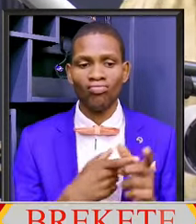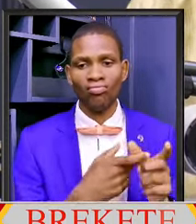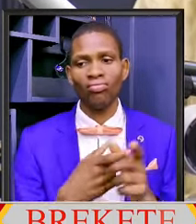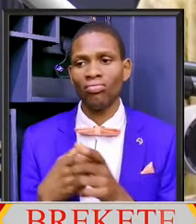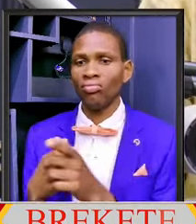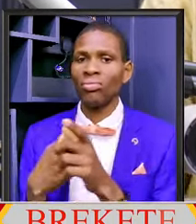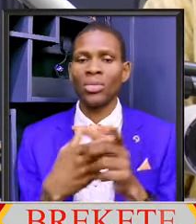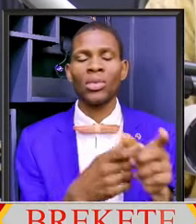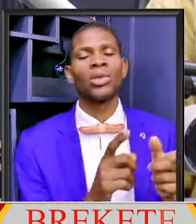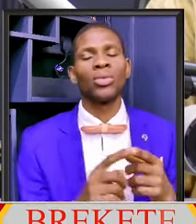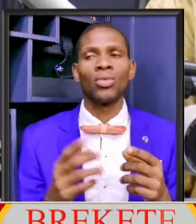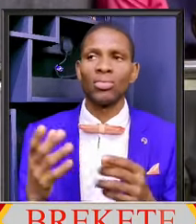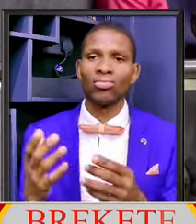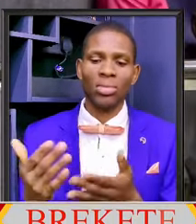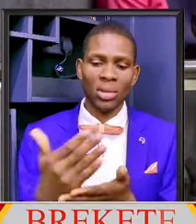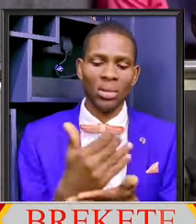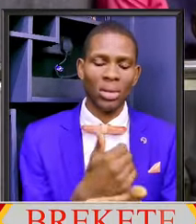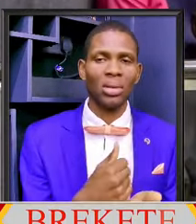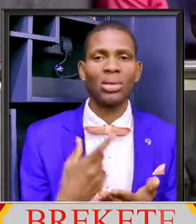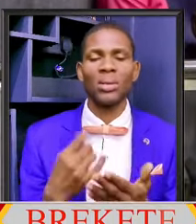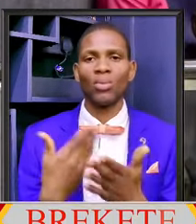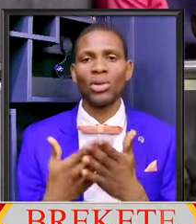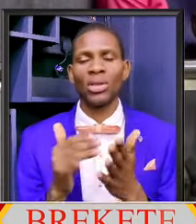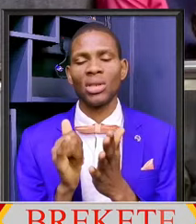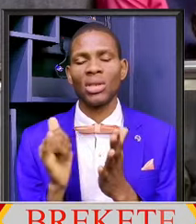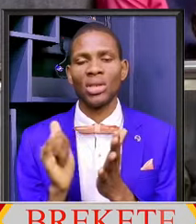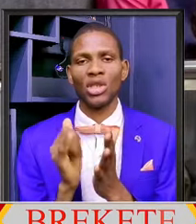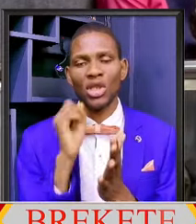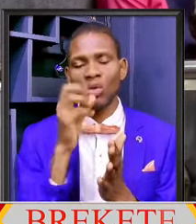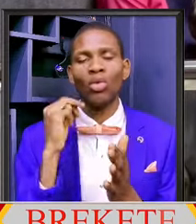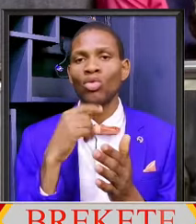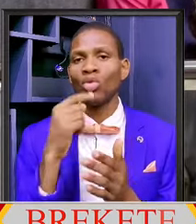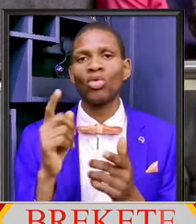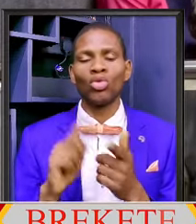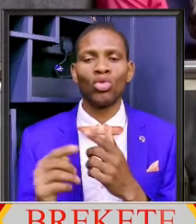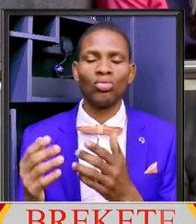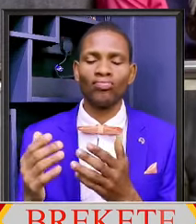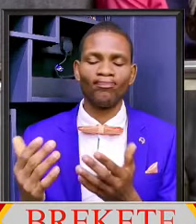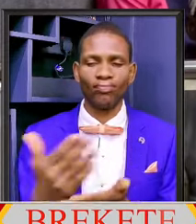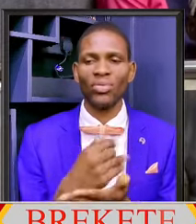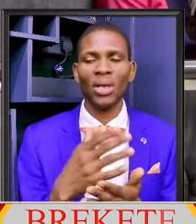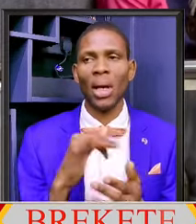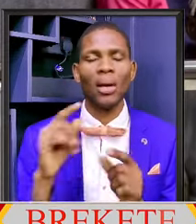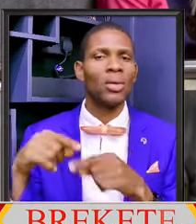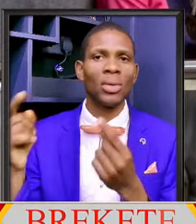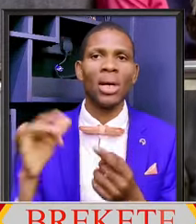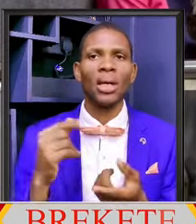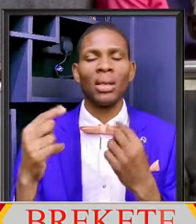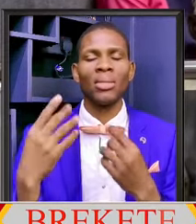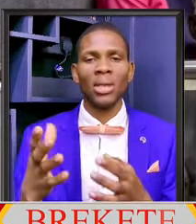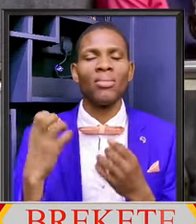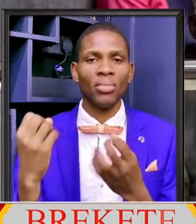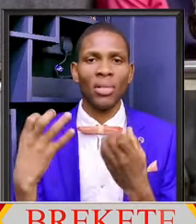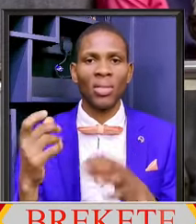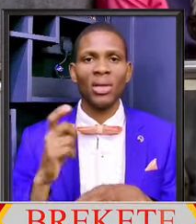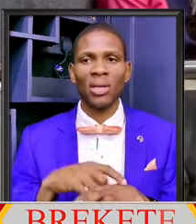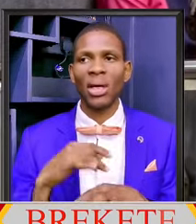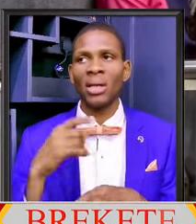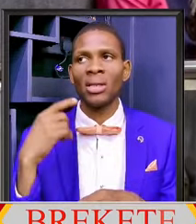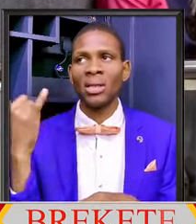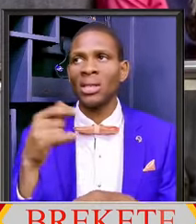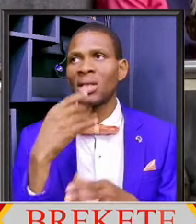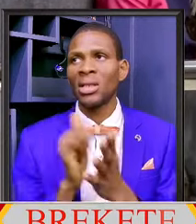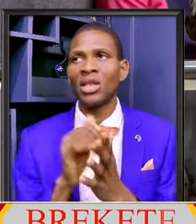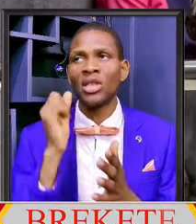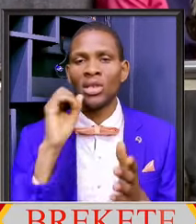around to raise the money she was asked to raise. So I went. I came here several times, and they said